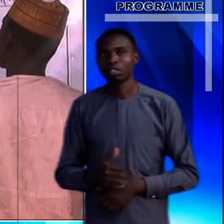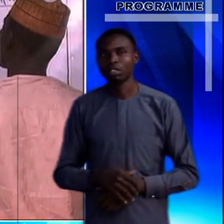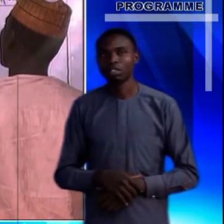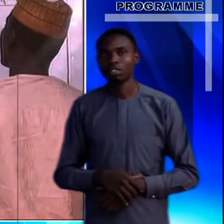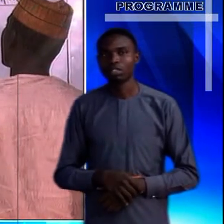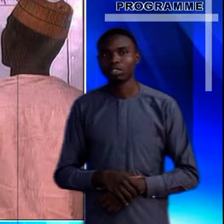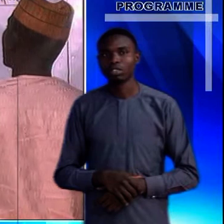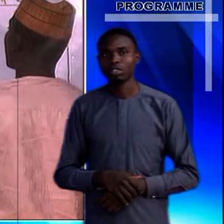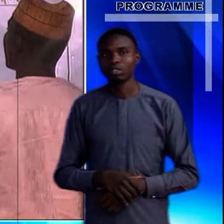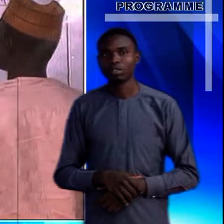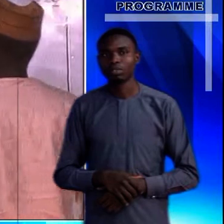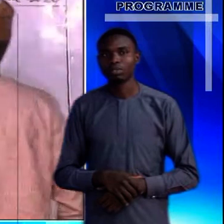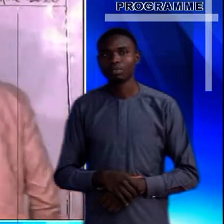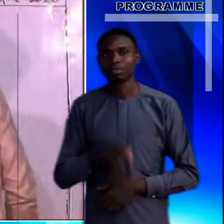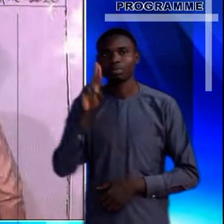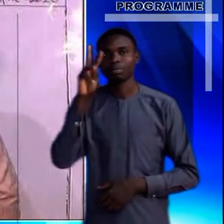units.